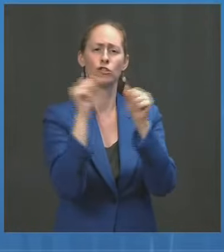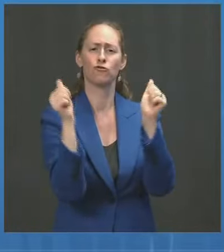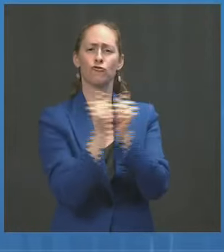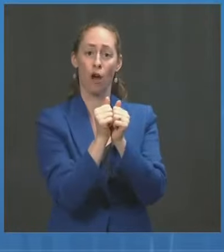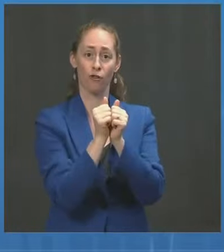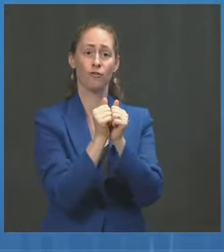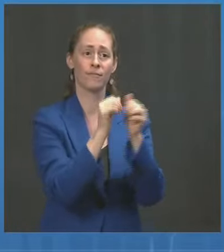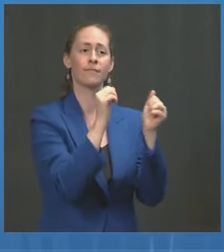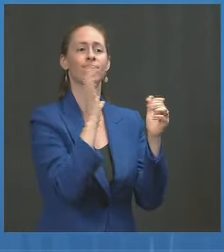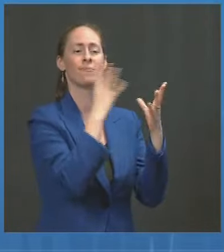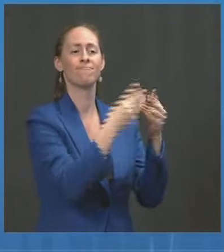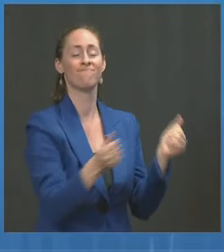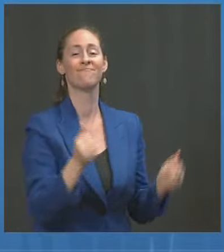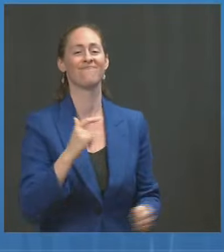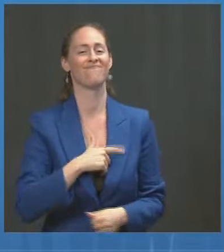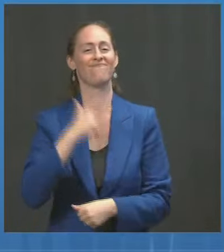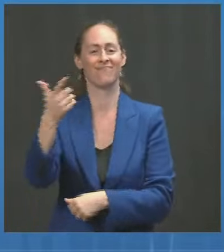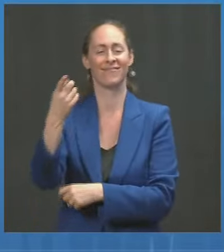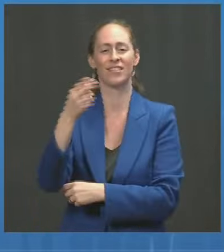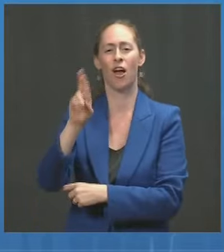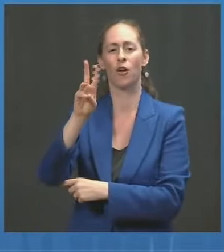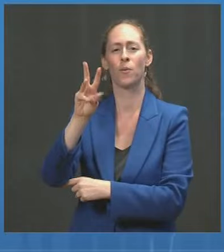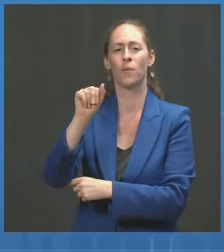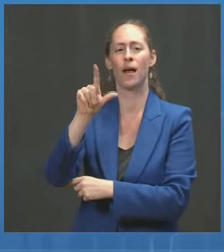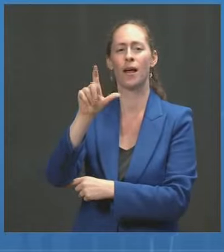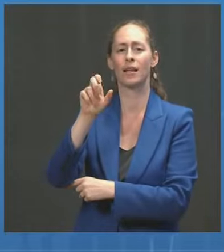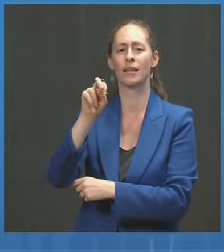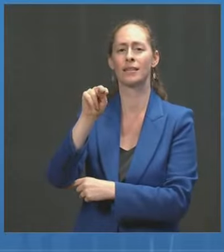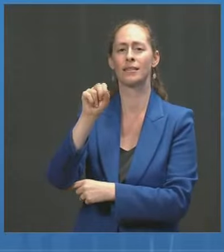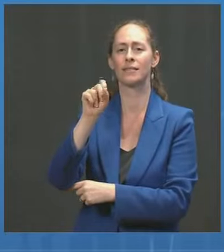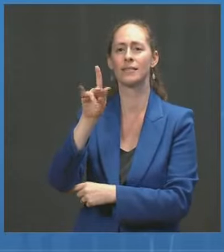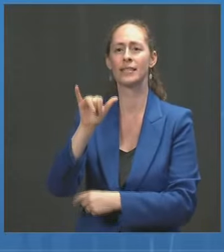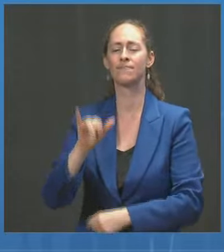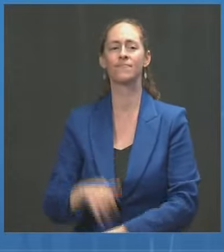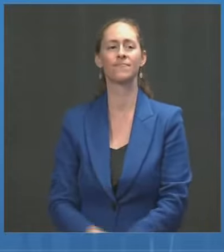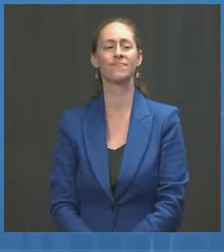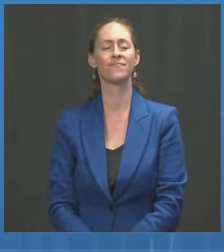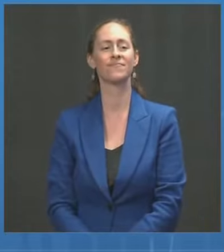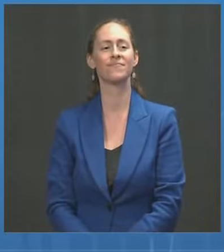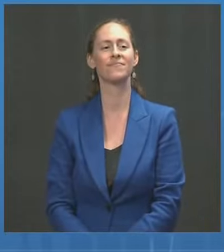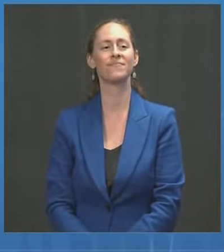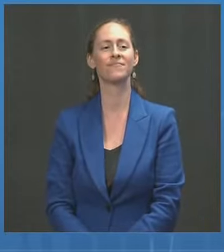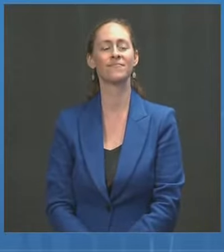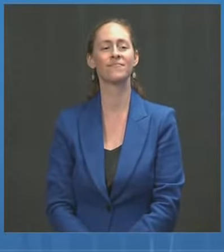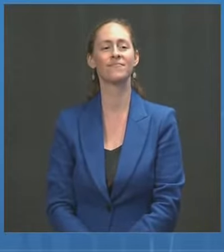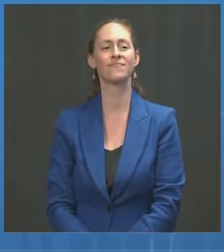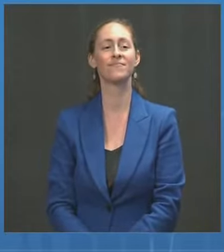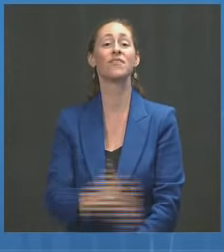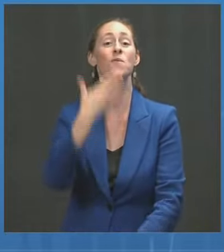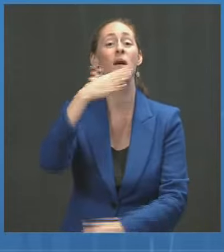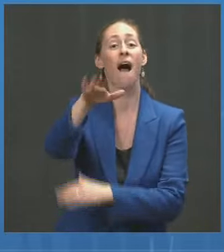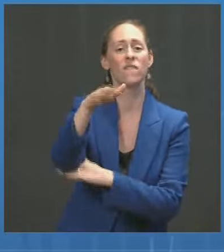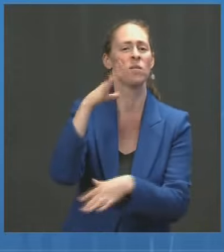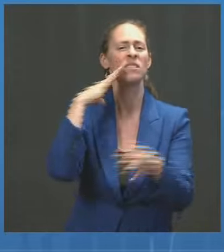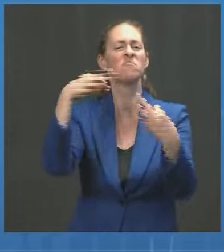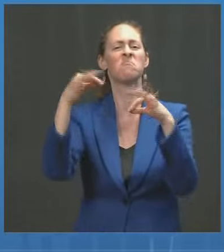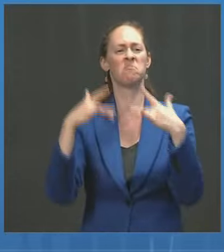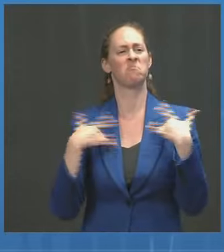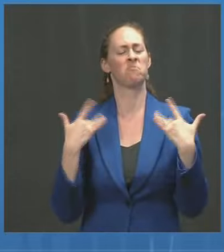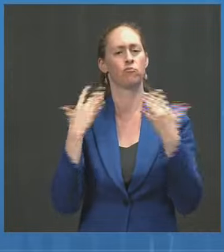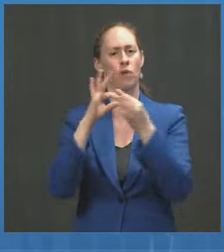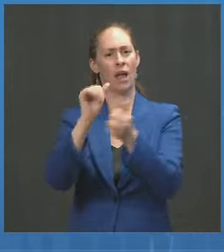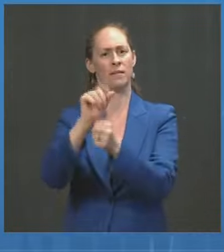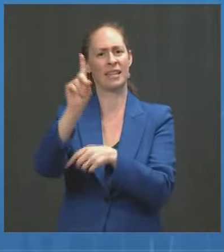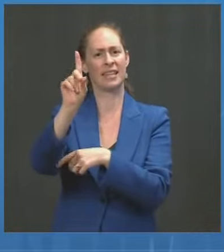Dr. Walensky. Good afternoon. Let's begin with an overview of the data. Last Friday, CDC